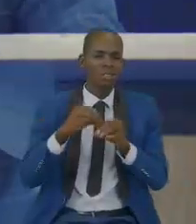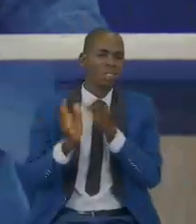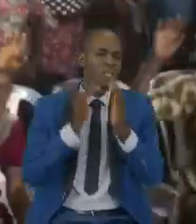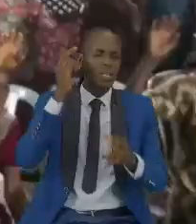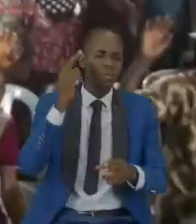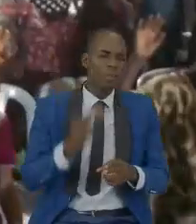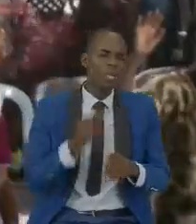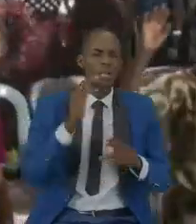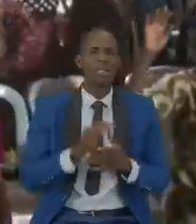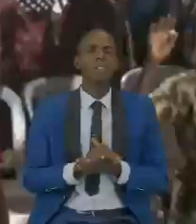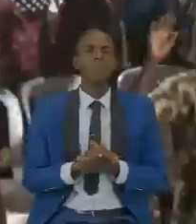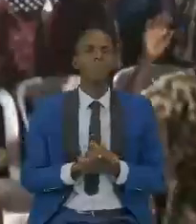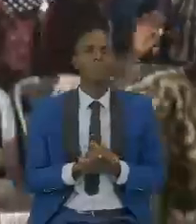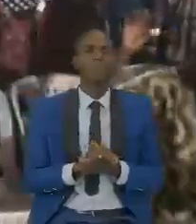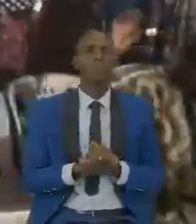Jesus' name.